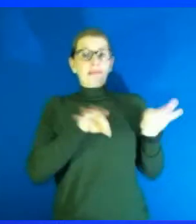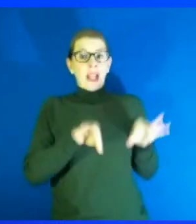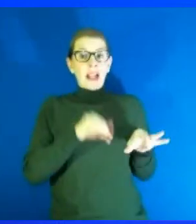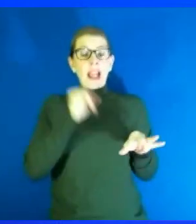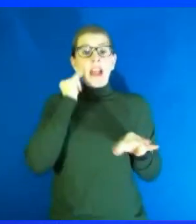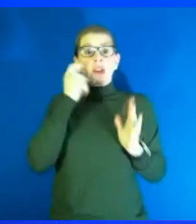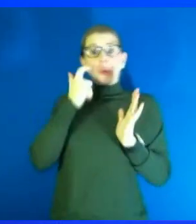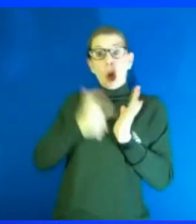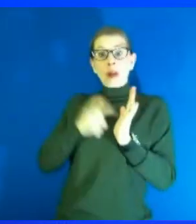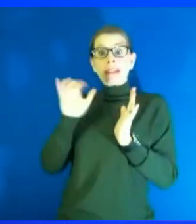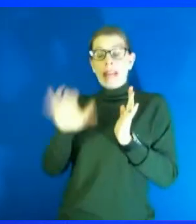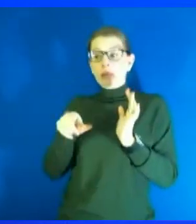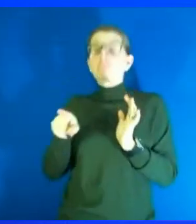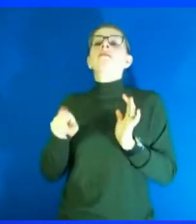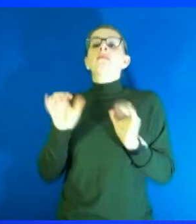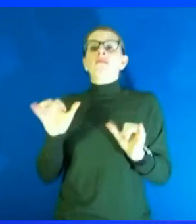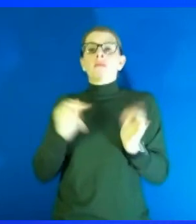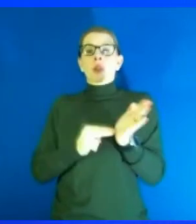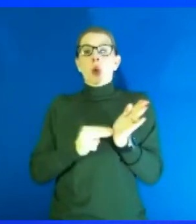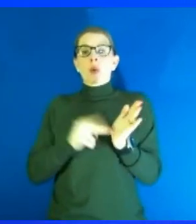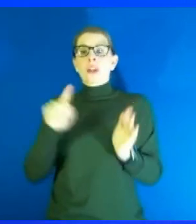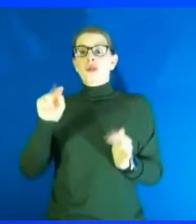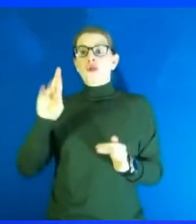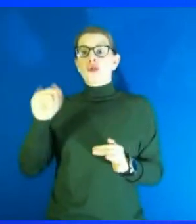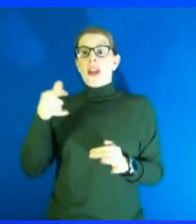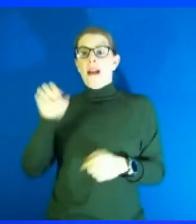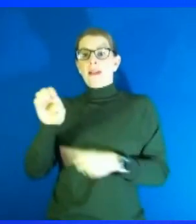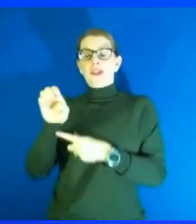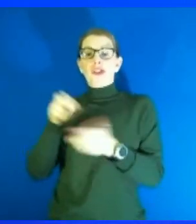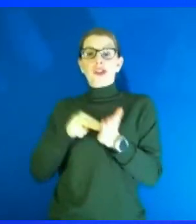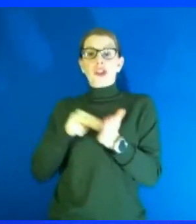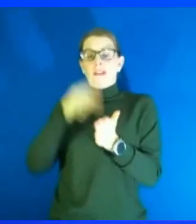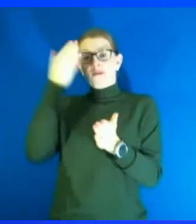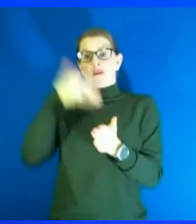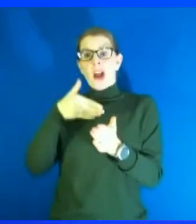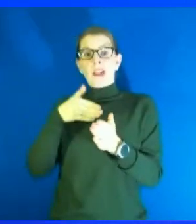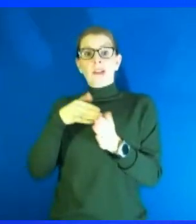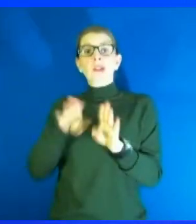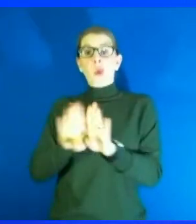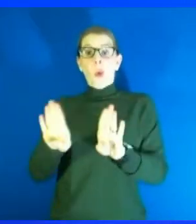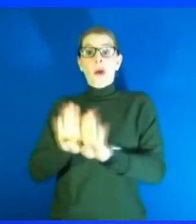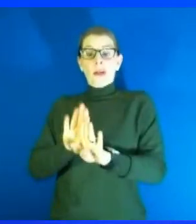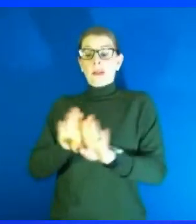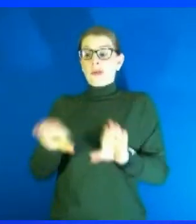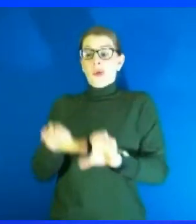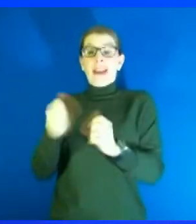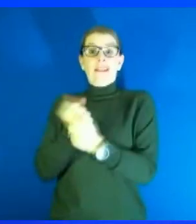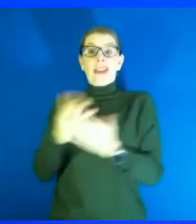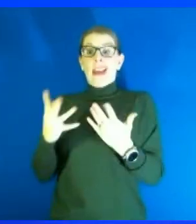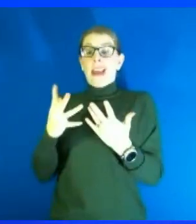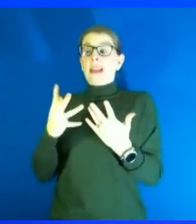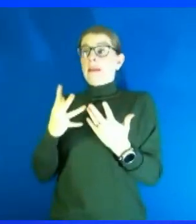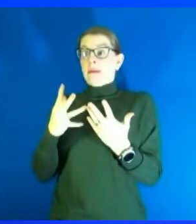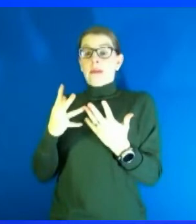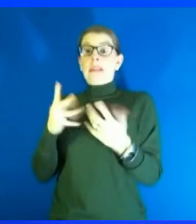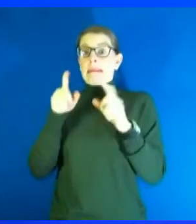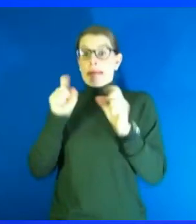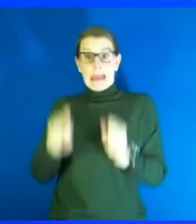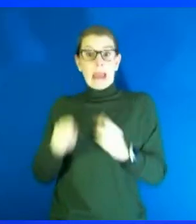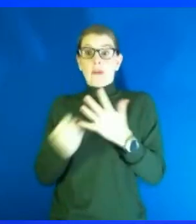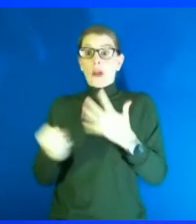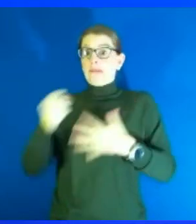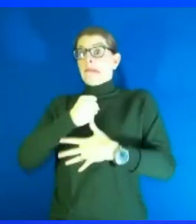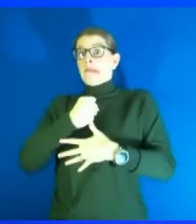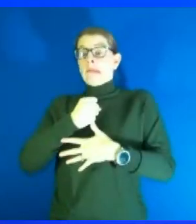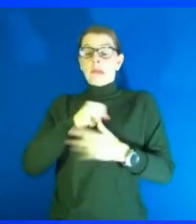that, the nurse, the triage nurse at the front door is doing everything they can to get you back, to get you seen. And